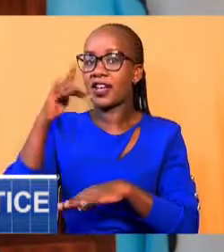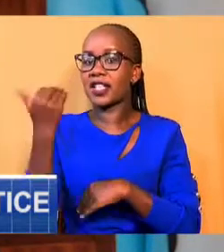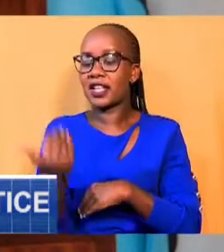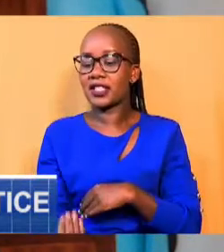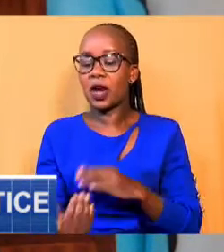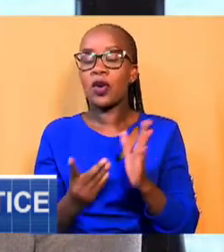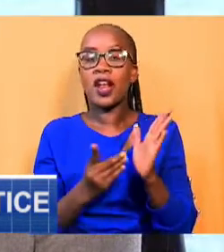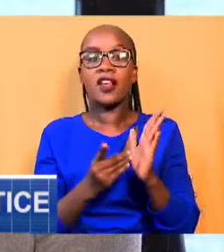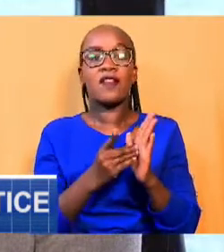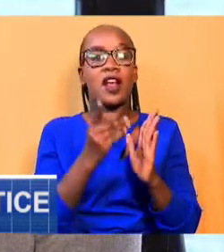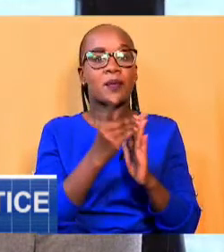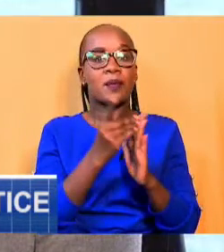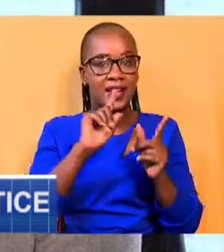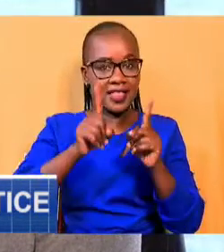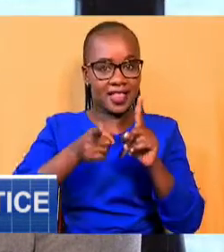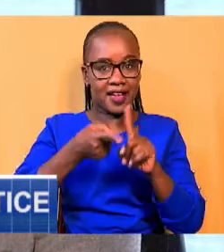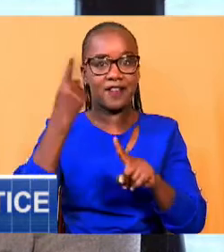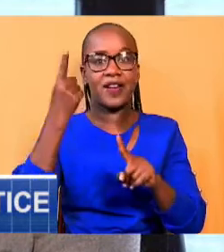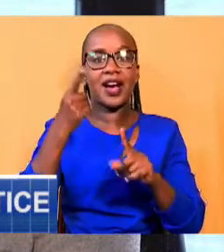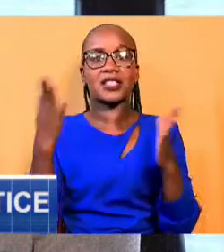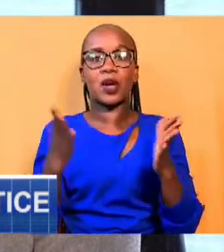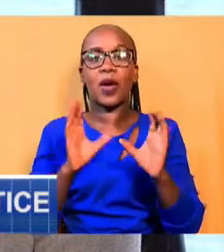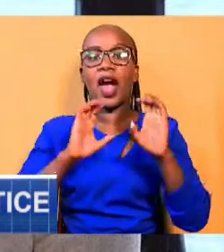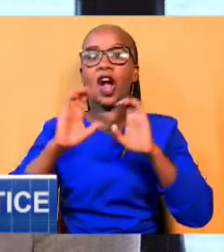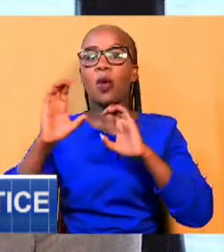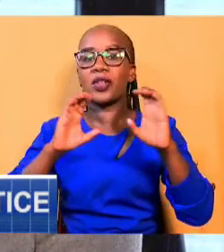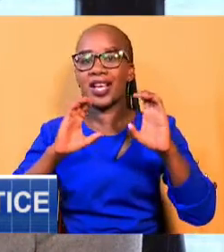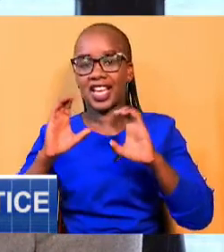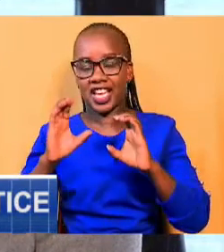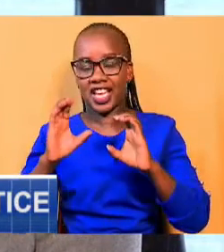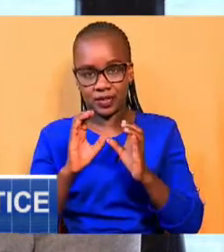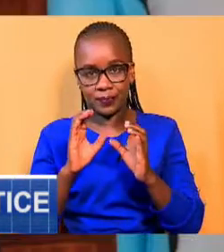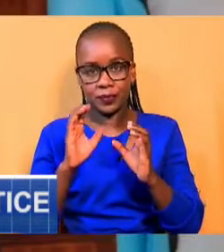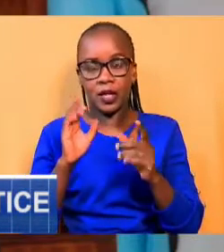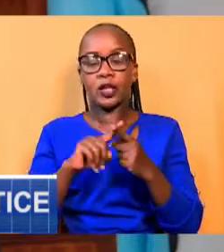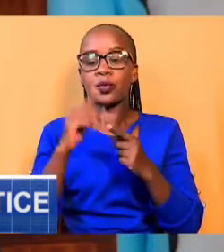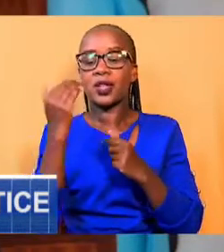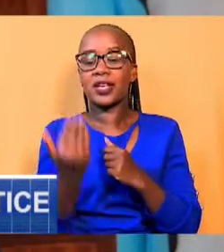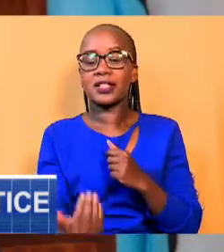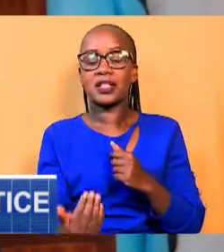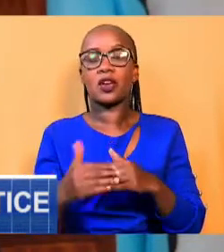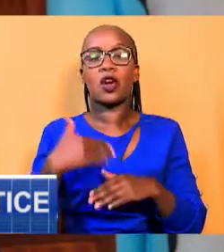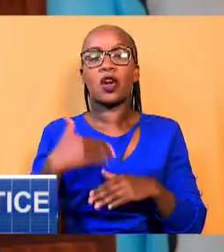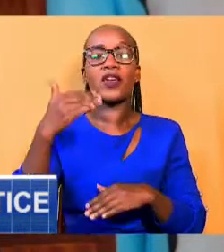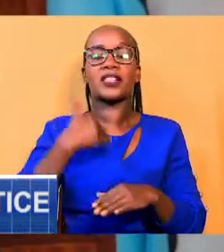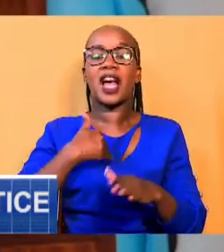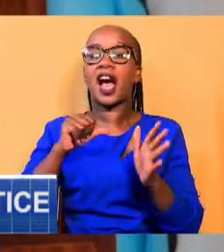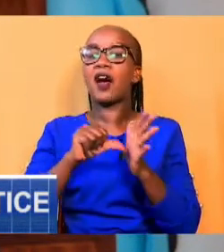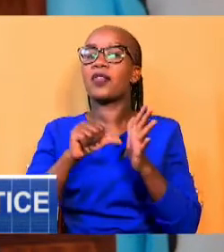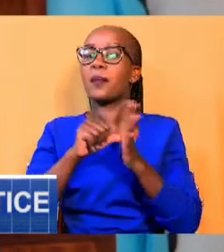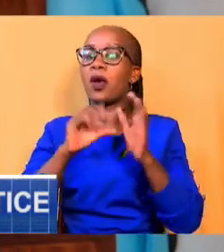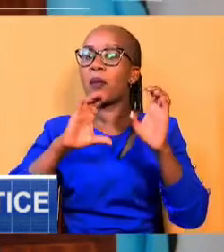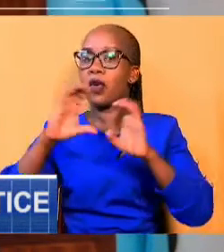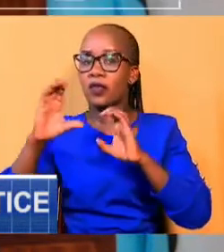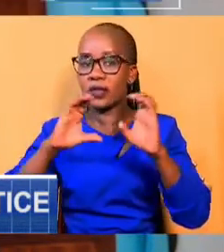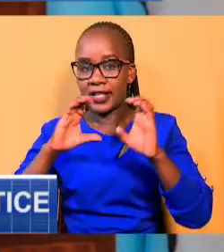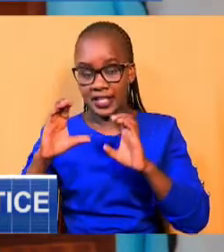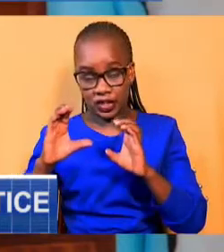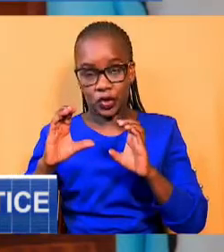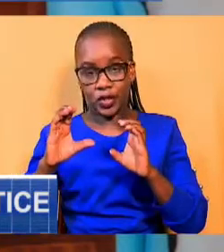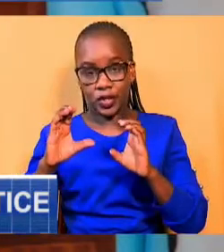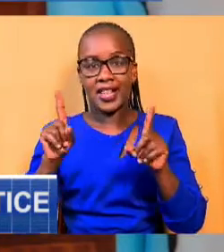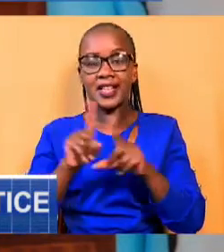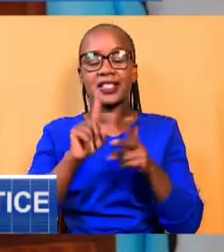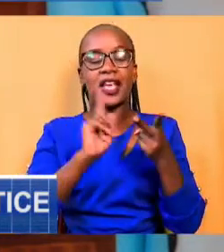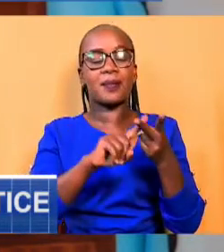the child's development. The first is usually the communication in the child. You'll always find a communication deficit in the